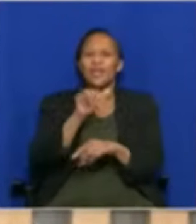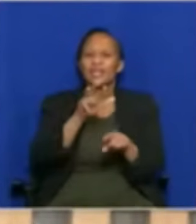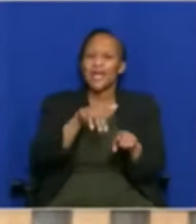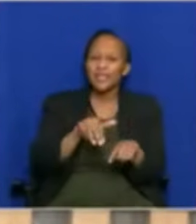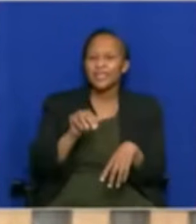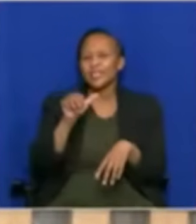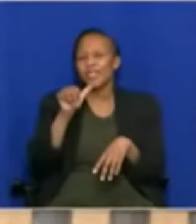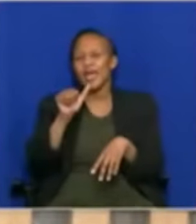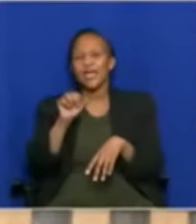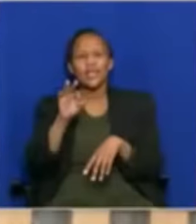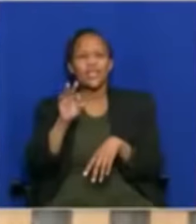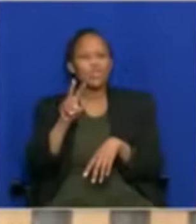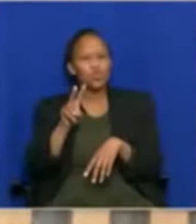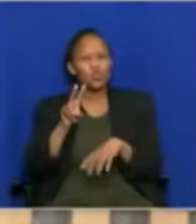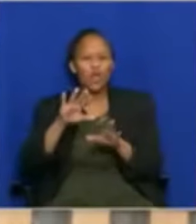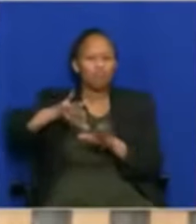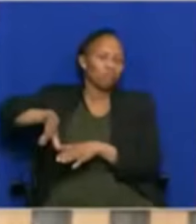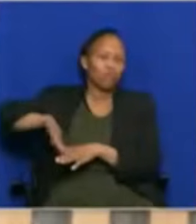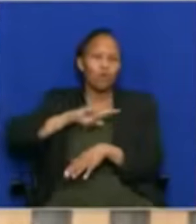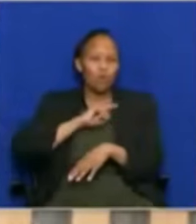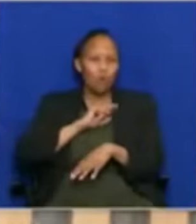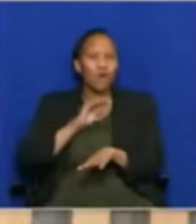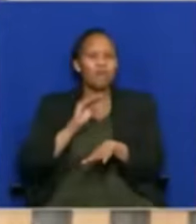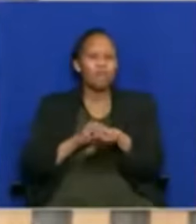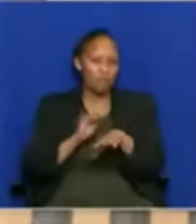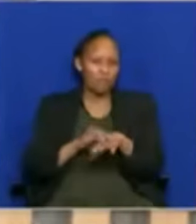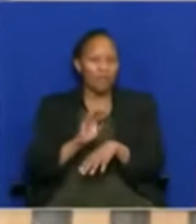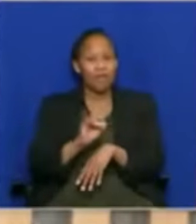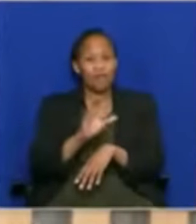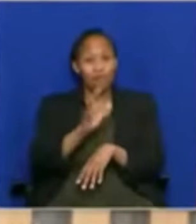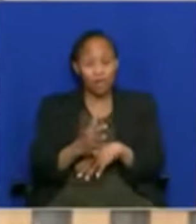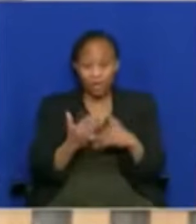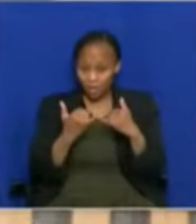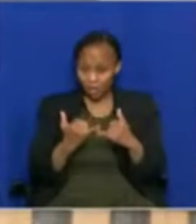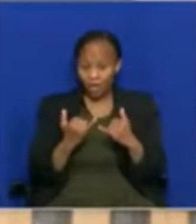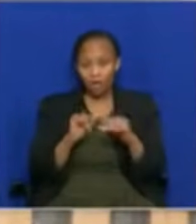far, there is that one document we know that the kernel wants to deal with,